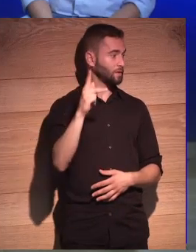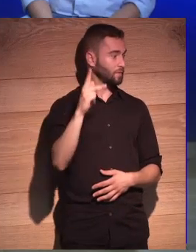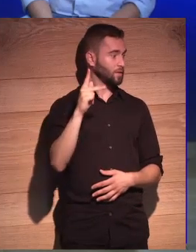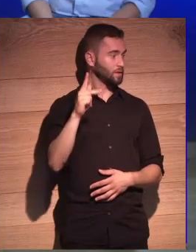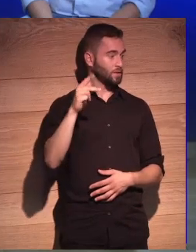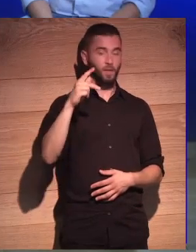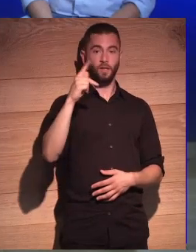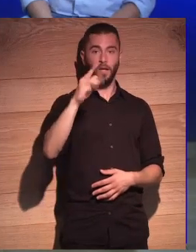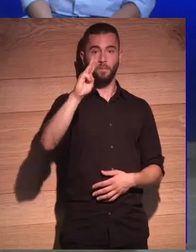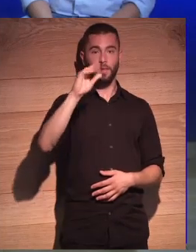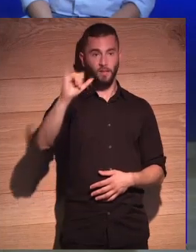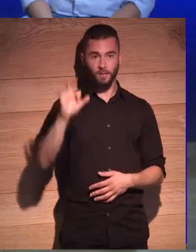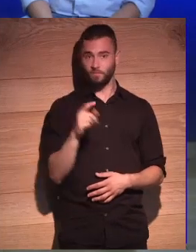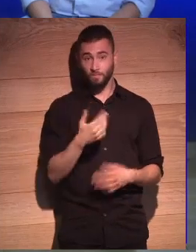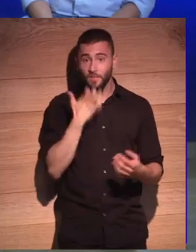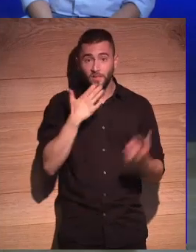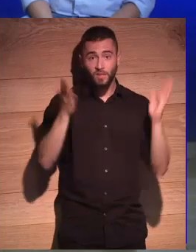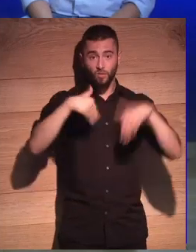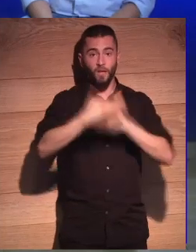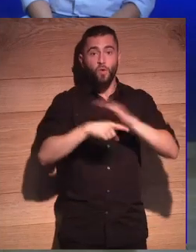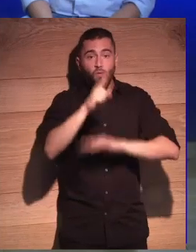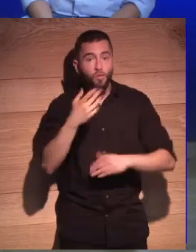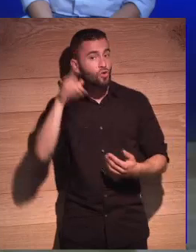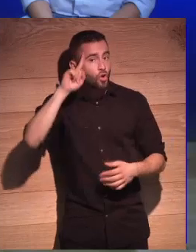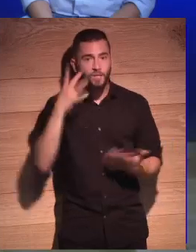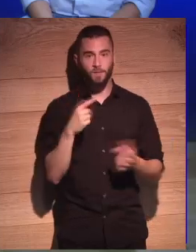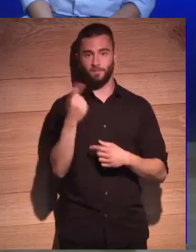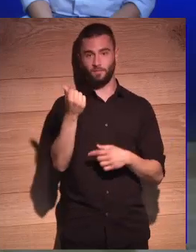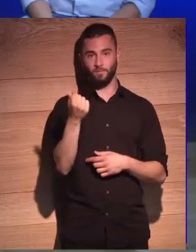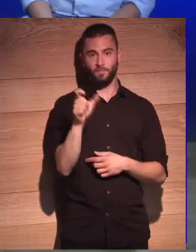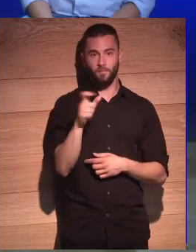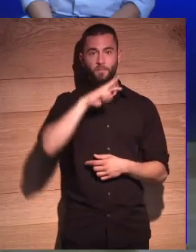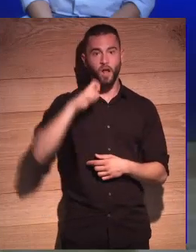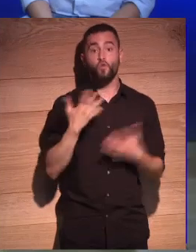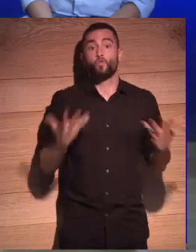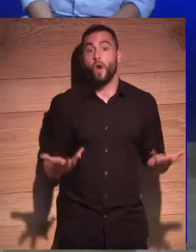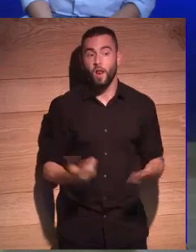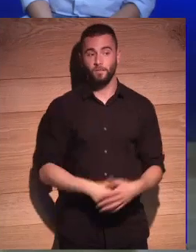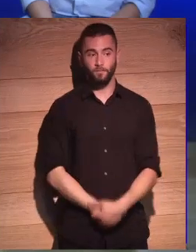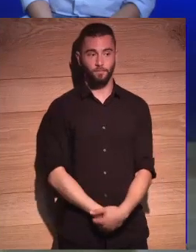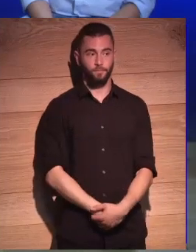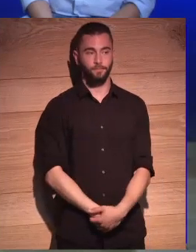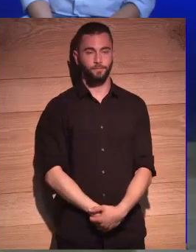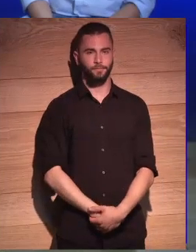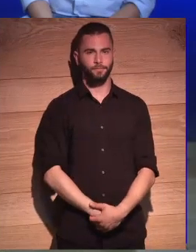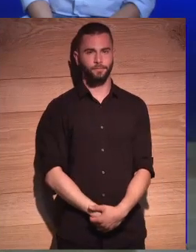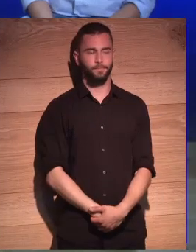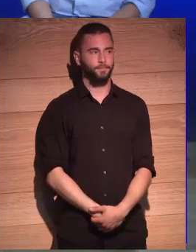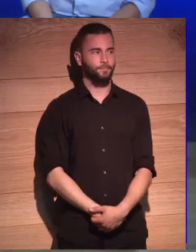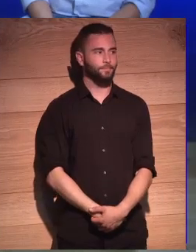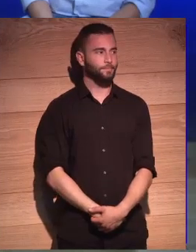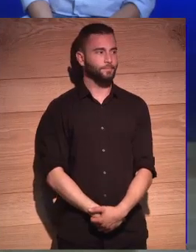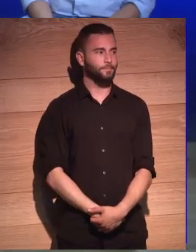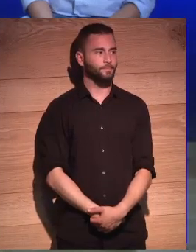out. The KPIs were not achieved. We didn't really know what the evolution was, and we didn't really know what the cost